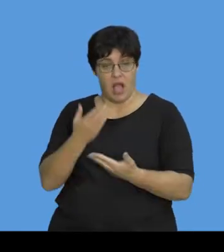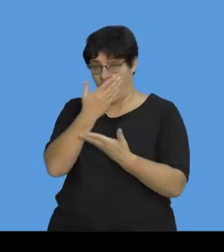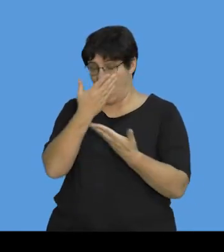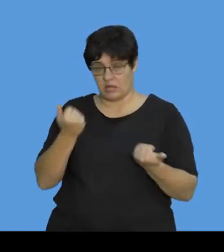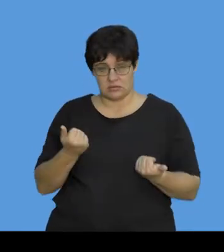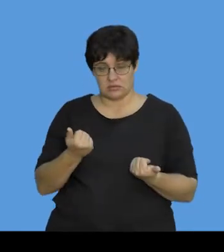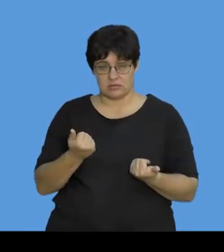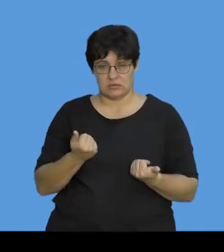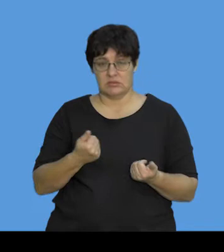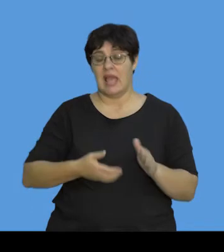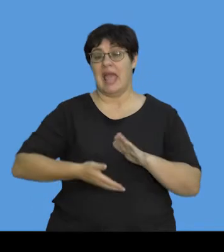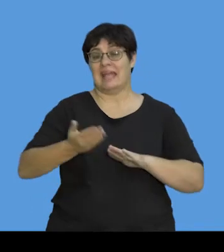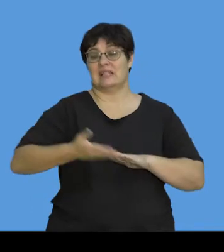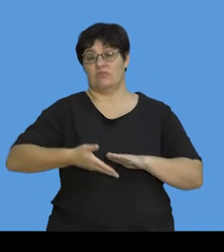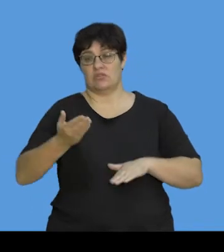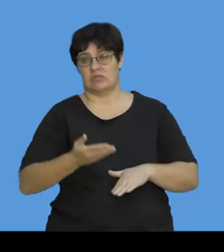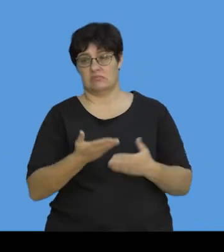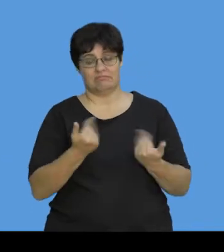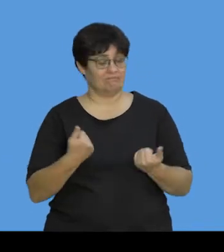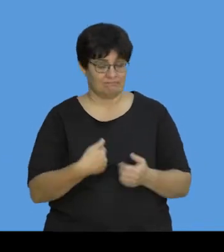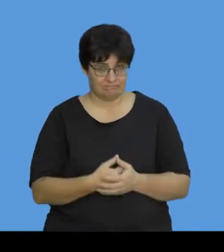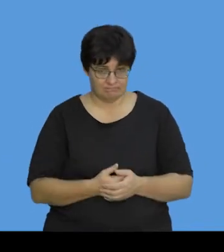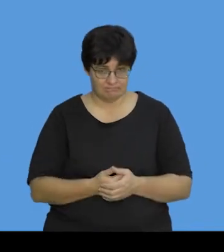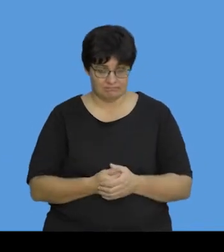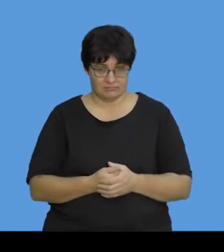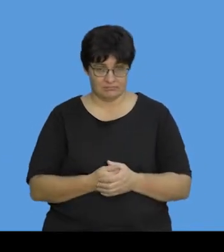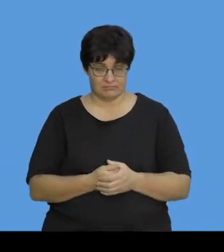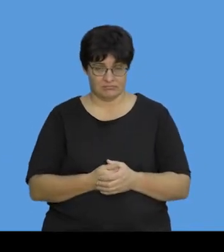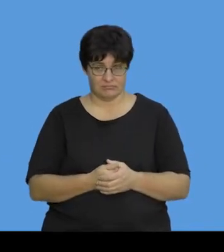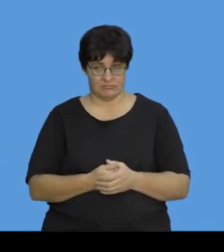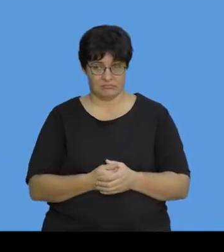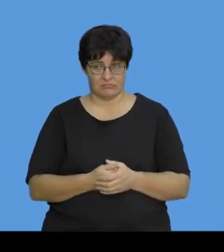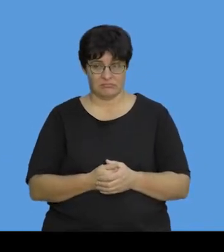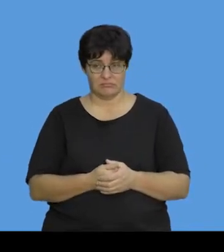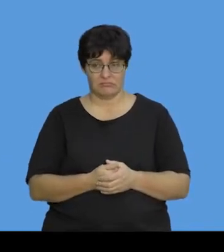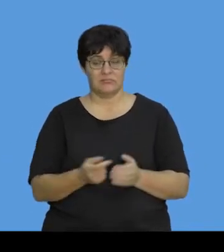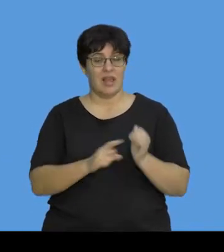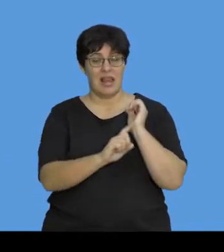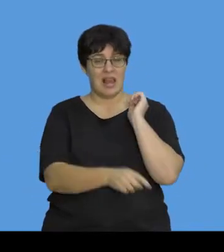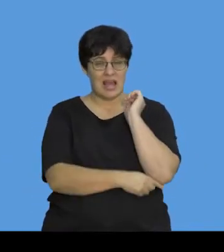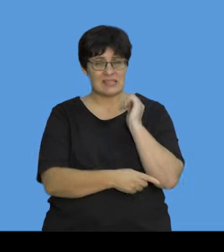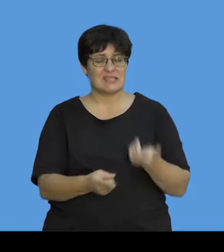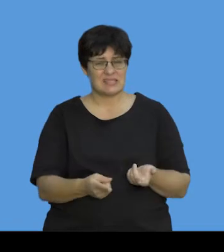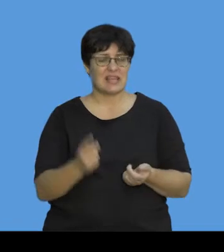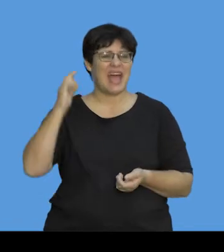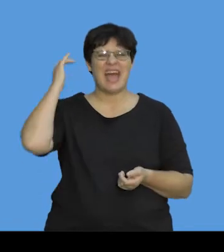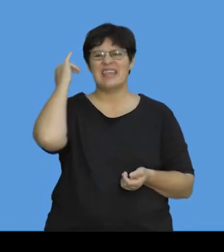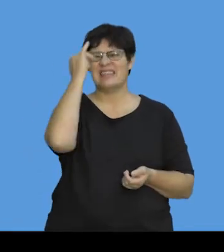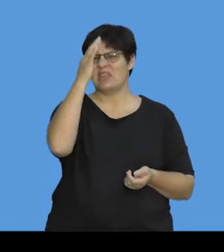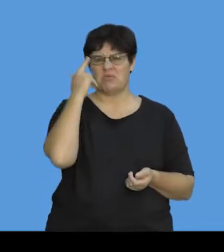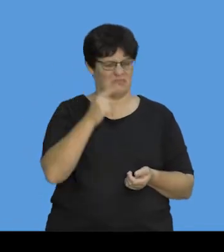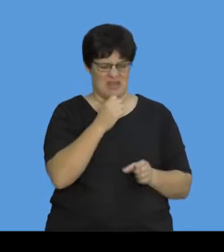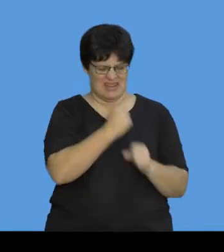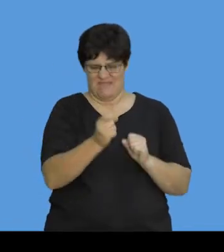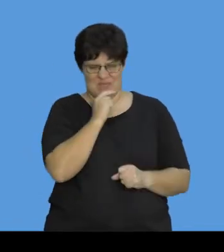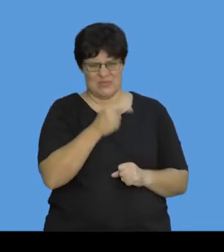know acceleration. So in reality, the last one you theoretically don't ever need